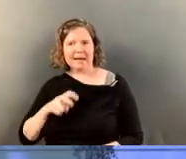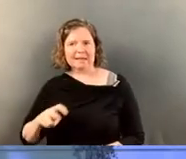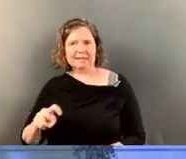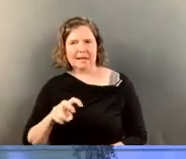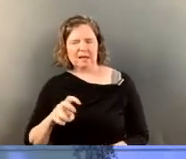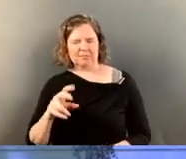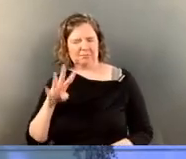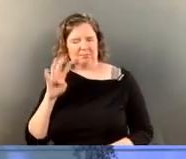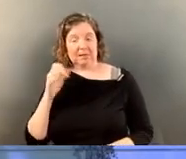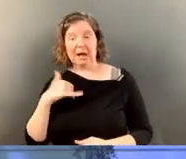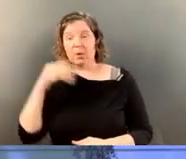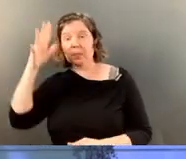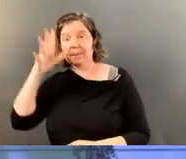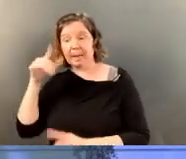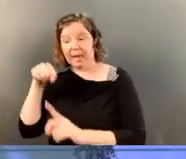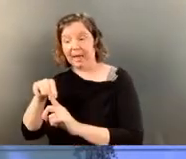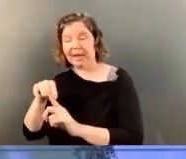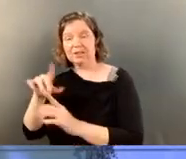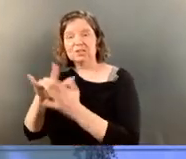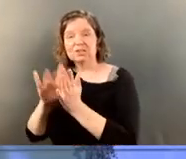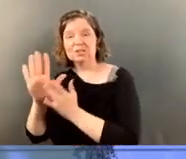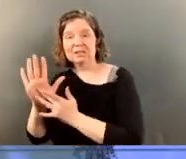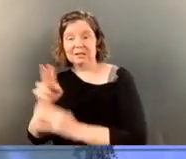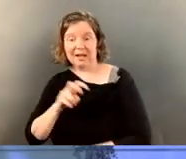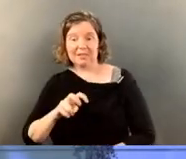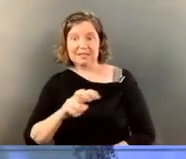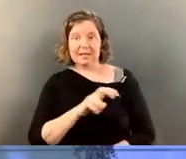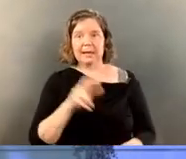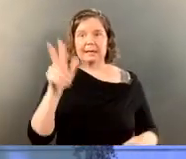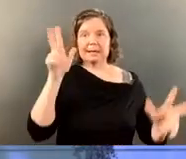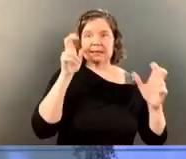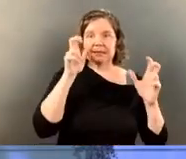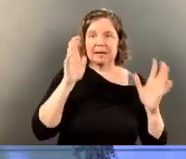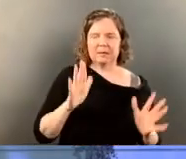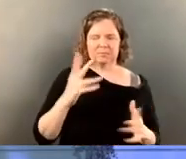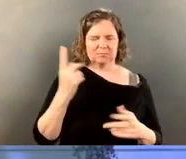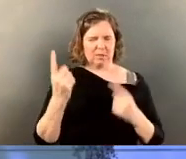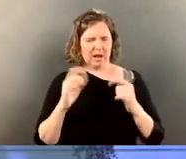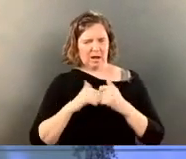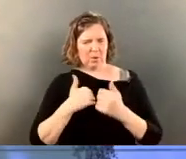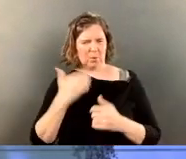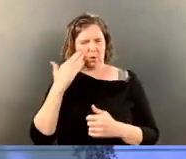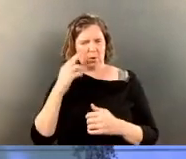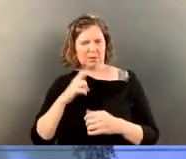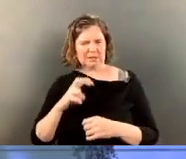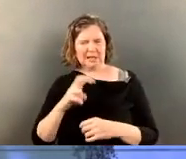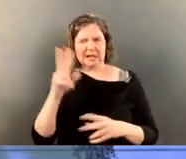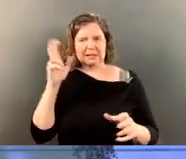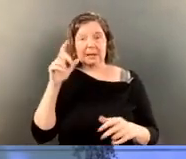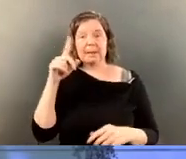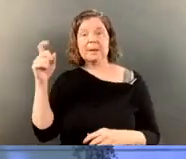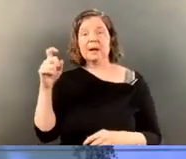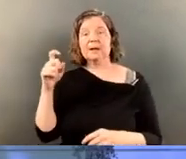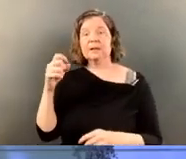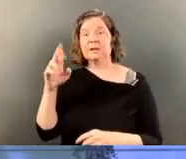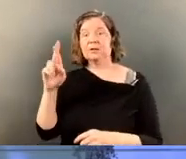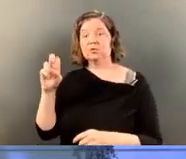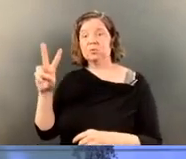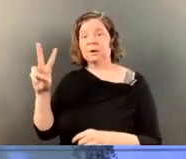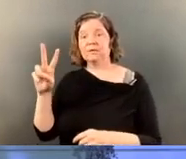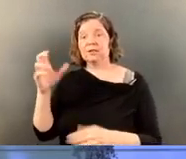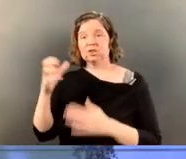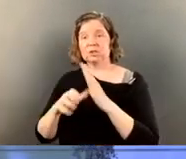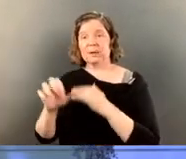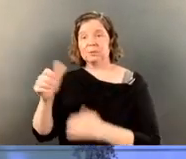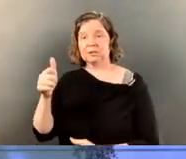Now, the man is Jesus, and the snake is Satan. Now, some people wonder, how do we know the snake is Satan? Because in Revelation chapter